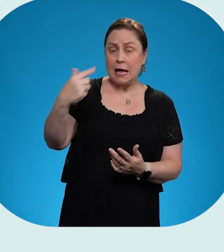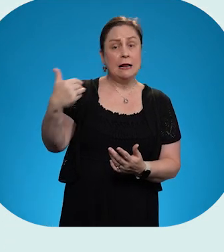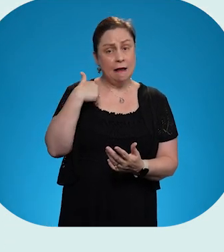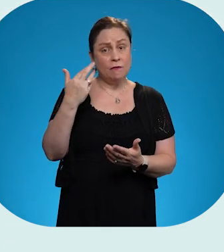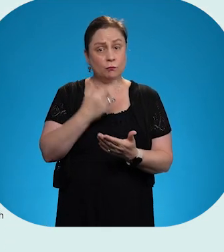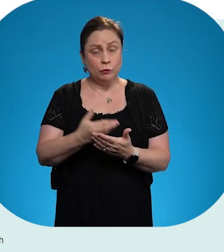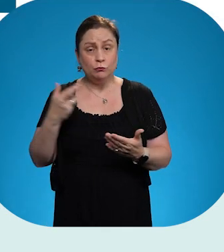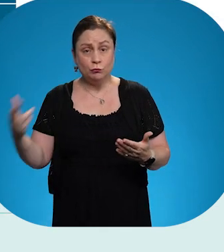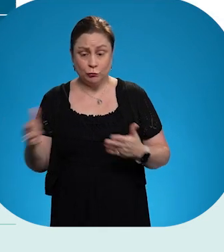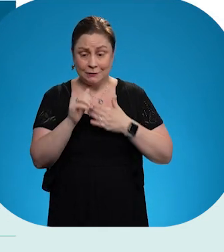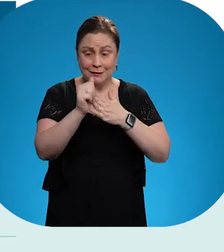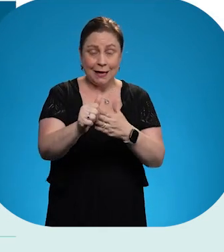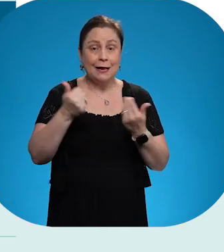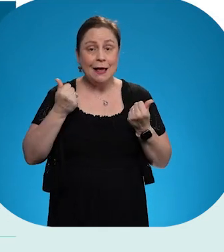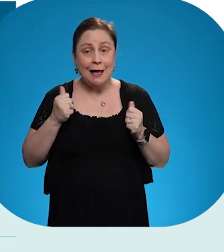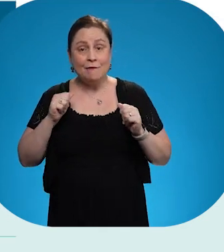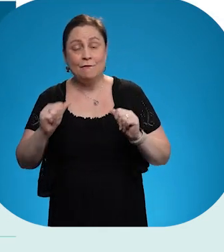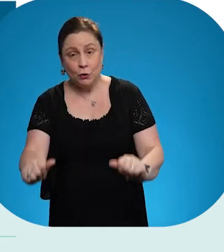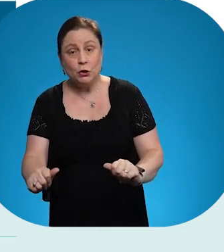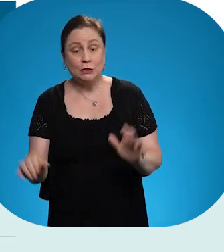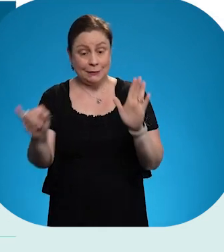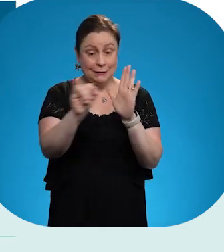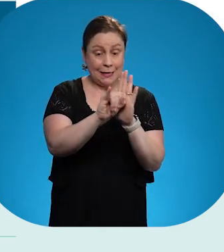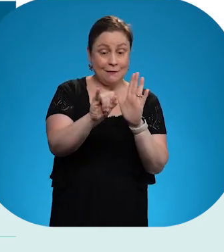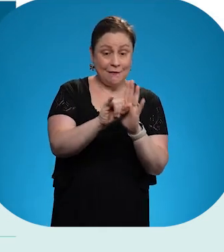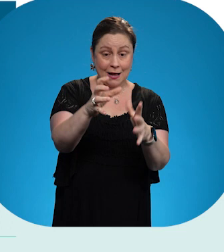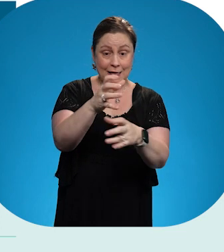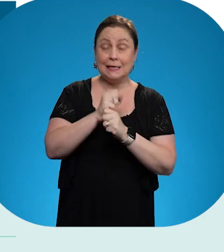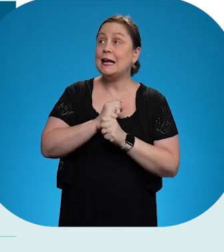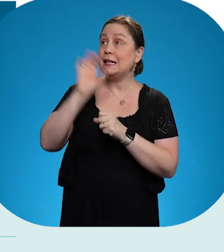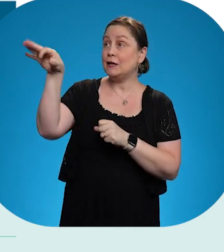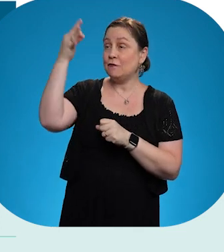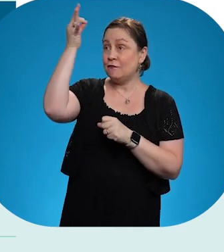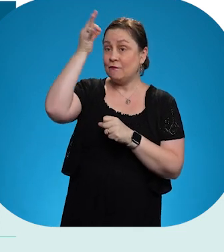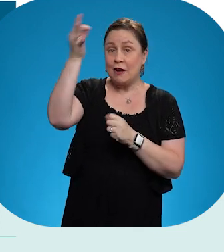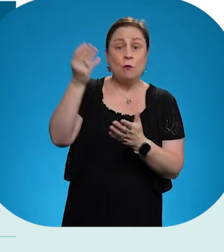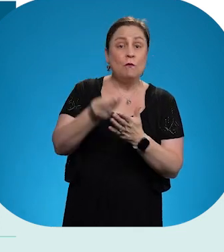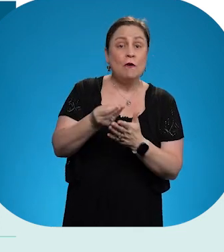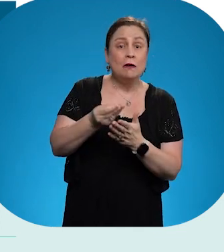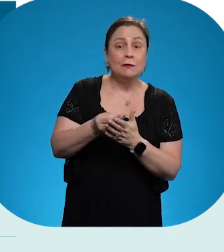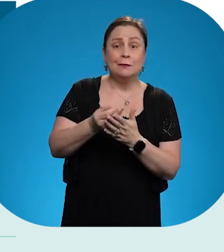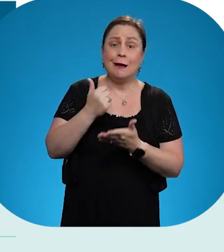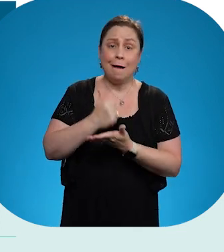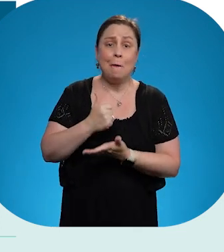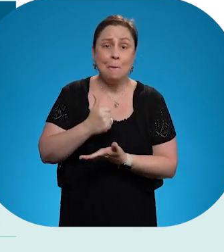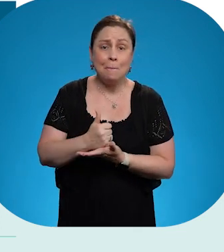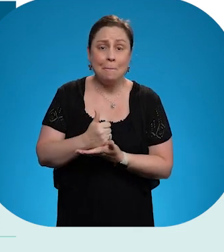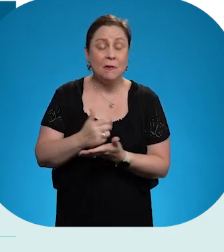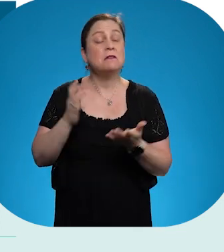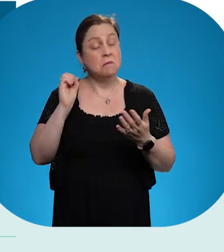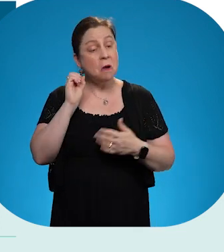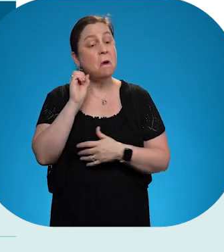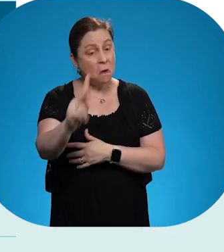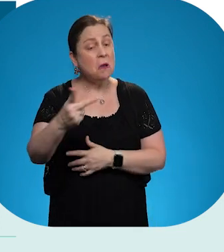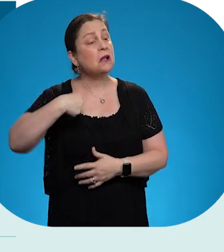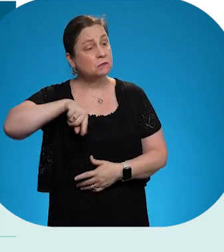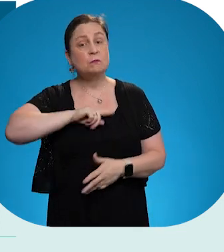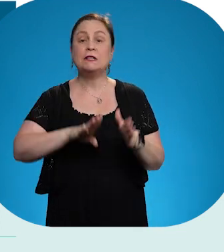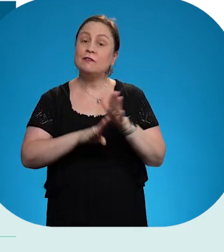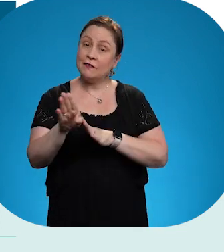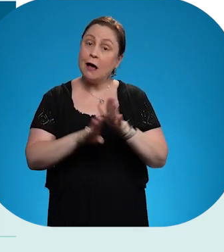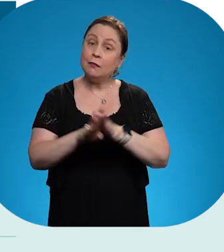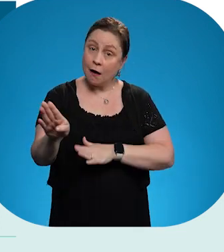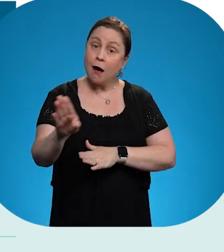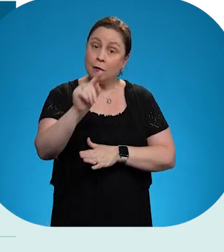available to help guide efforts to identifying and securing federal funding opportunities would be helpful. And with that in mind, we developed a